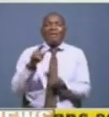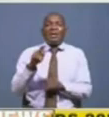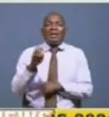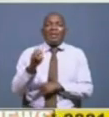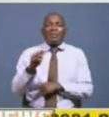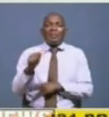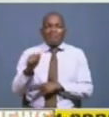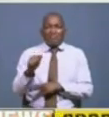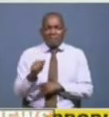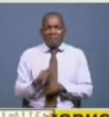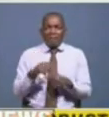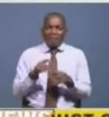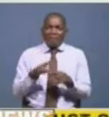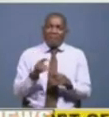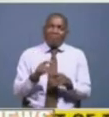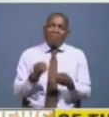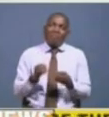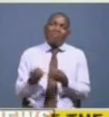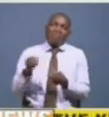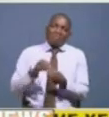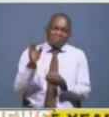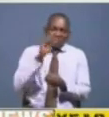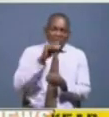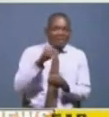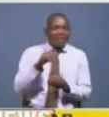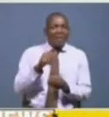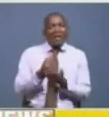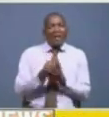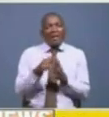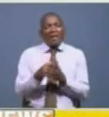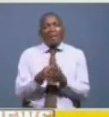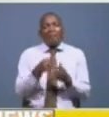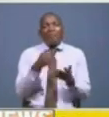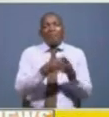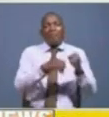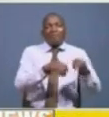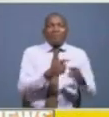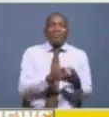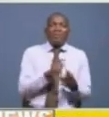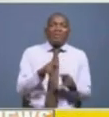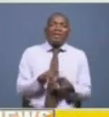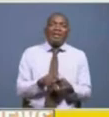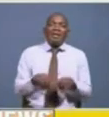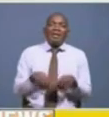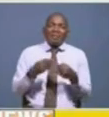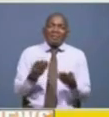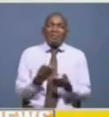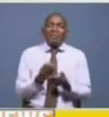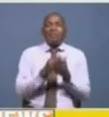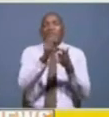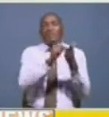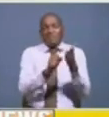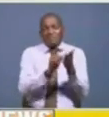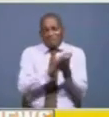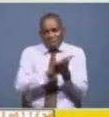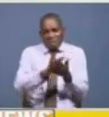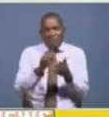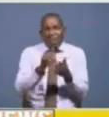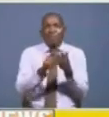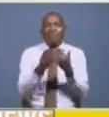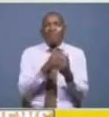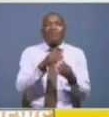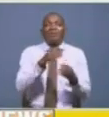account. Seek help how it can be arranged such that you can give statements, account for what comes